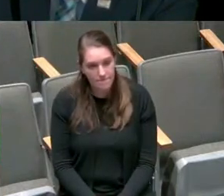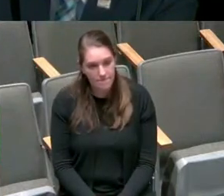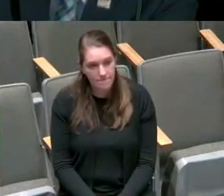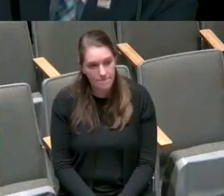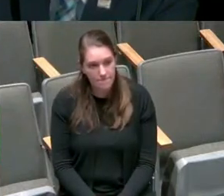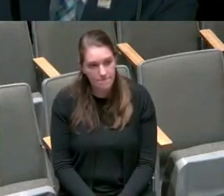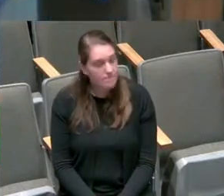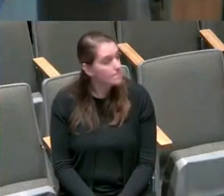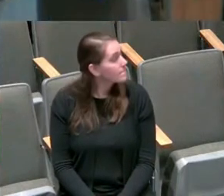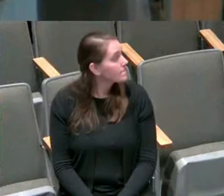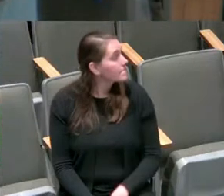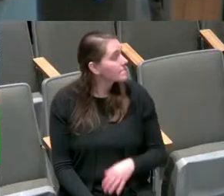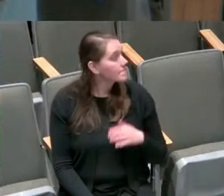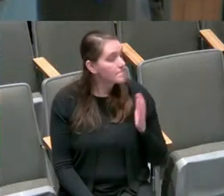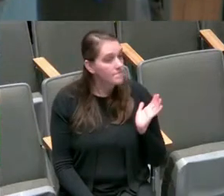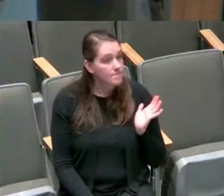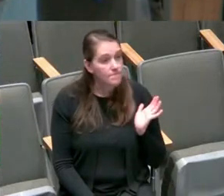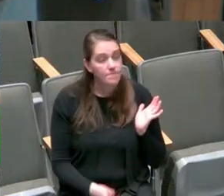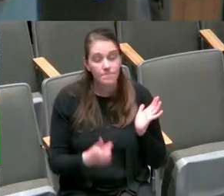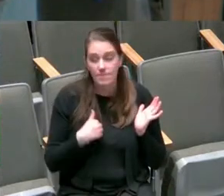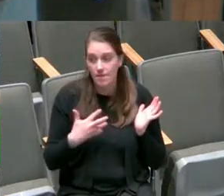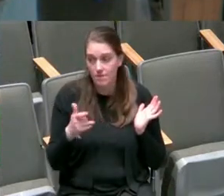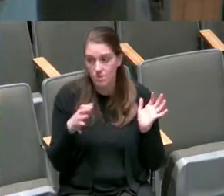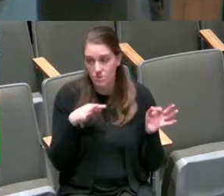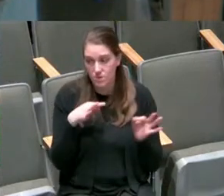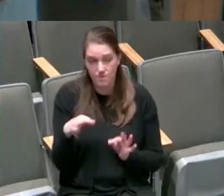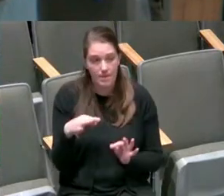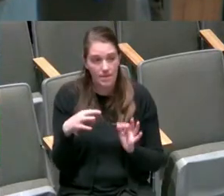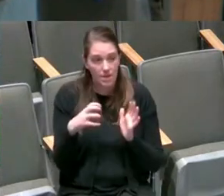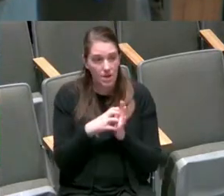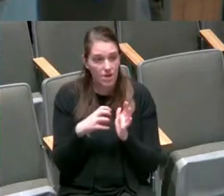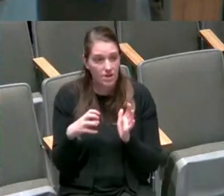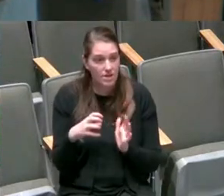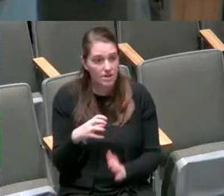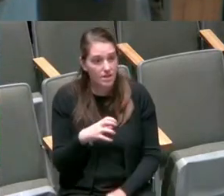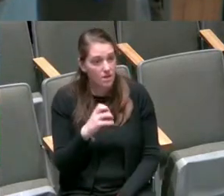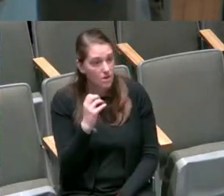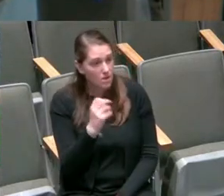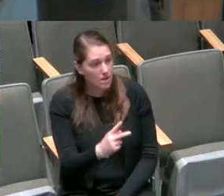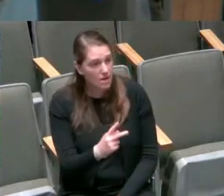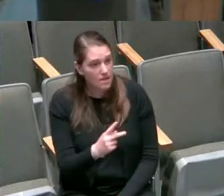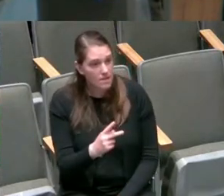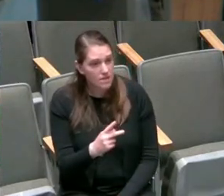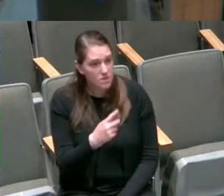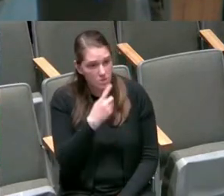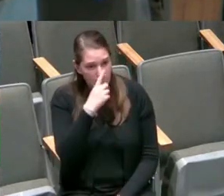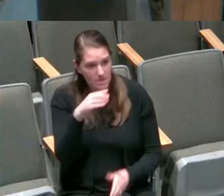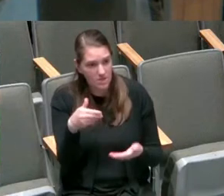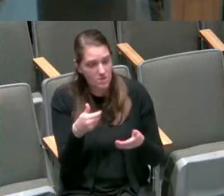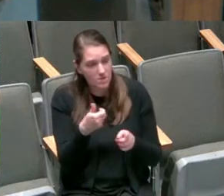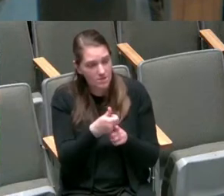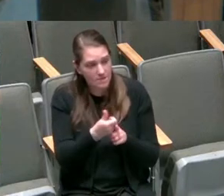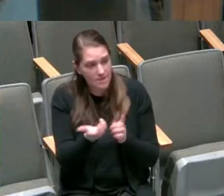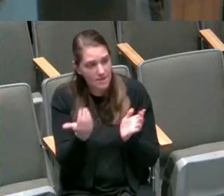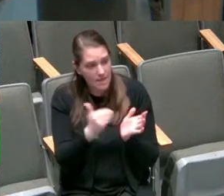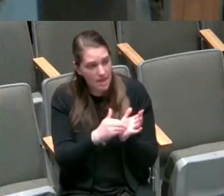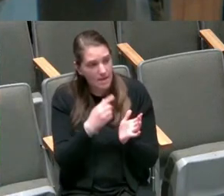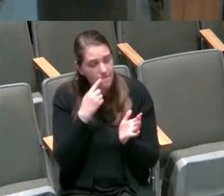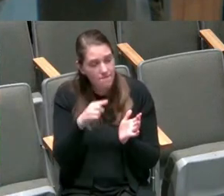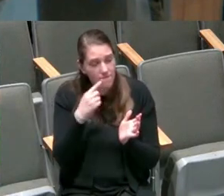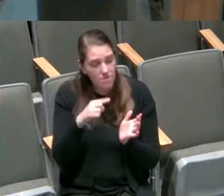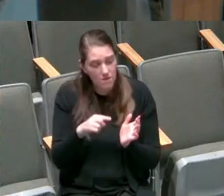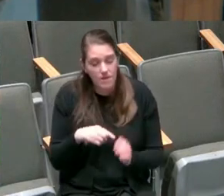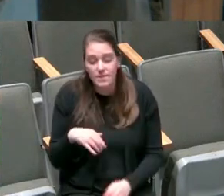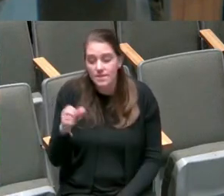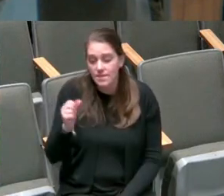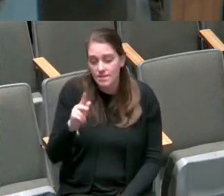yes moderator I'd like to explain the article okay do you mind introducing yourself again just for the